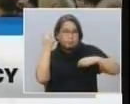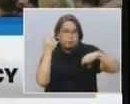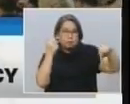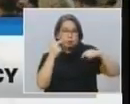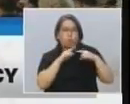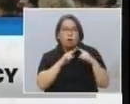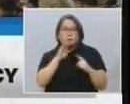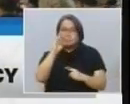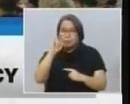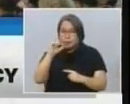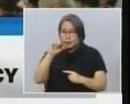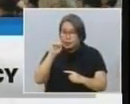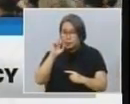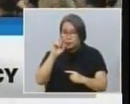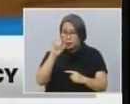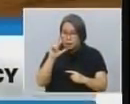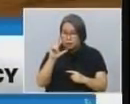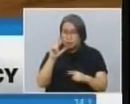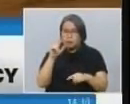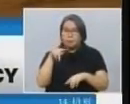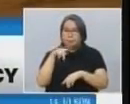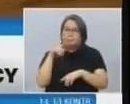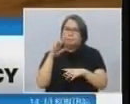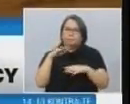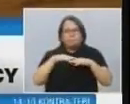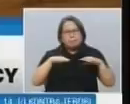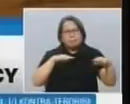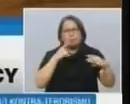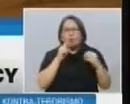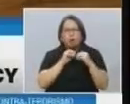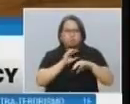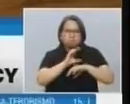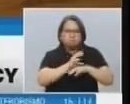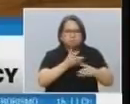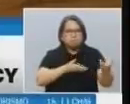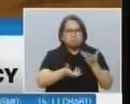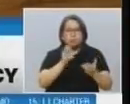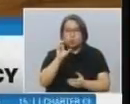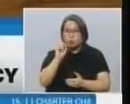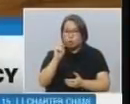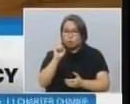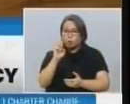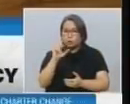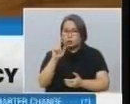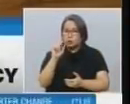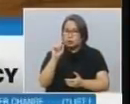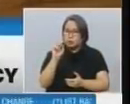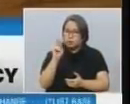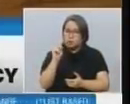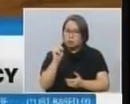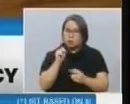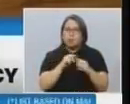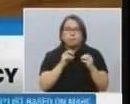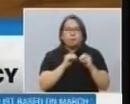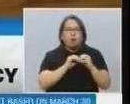the ASEAN-China and the Philippines-China bilateral consultation mechanism. Opening lines